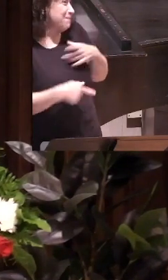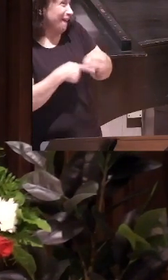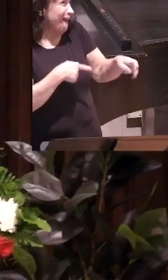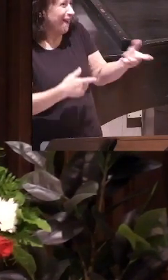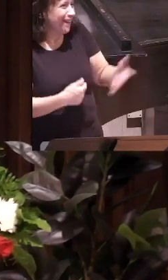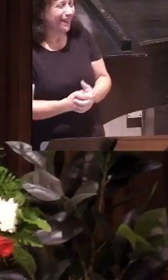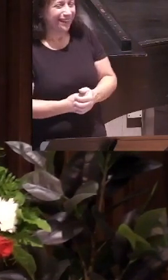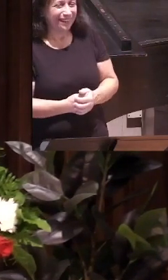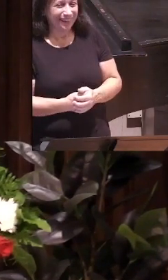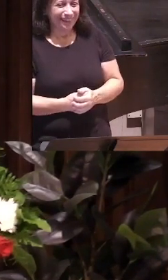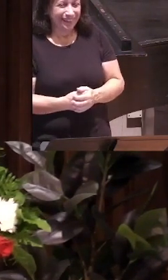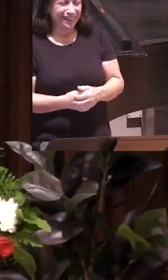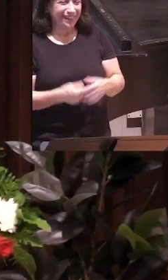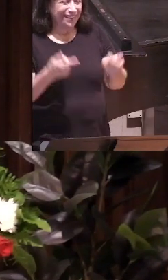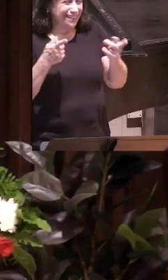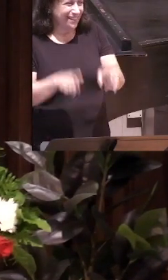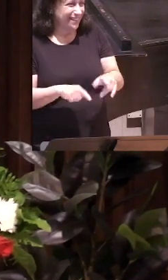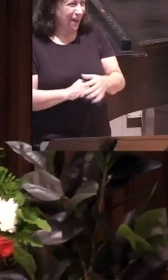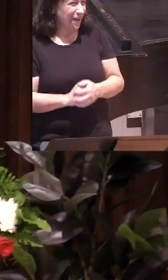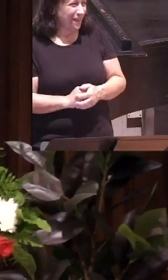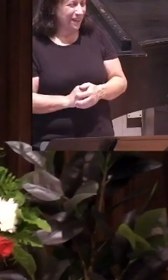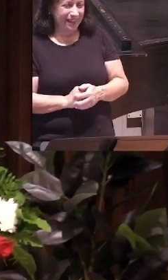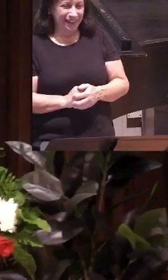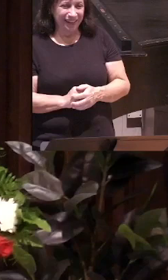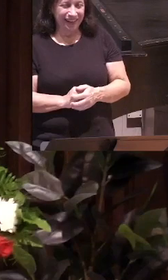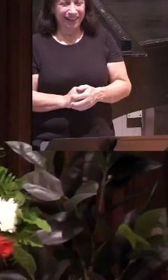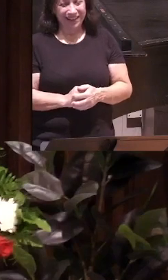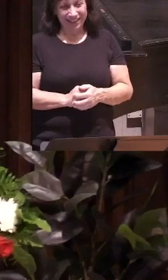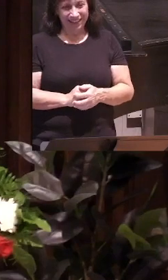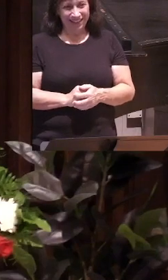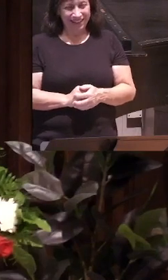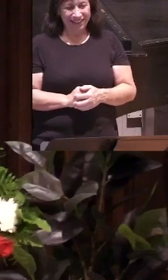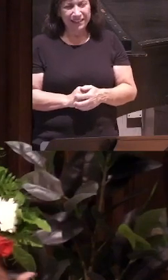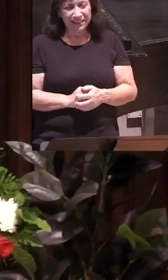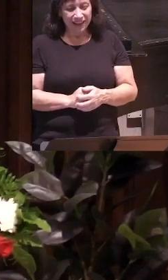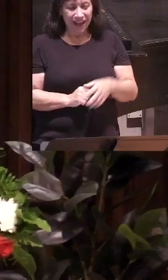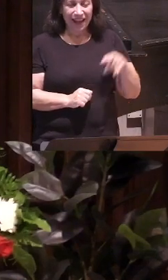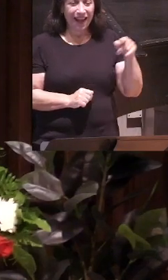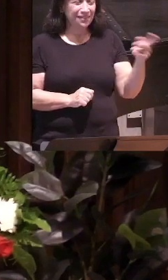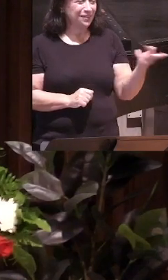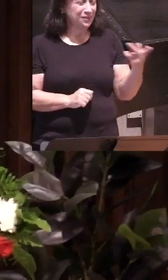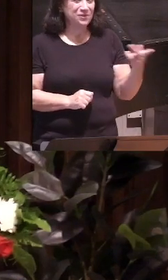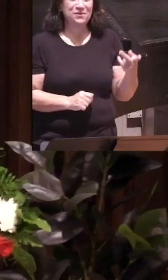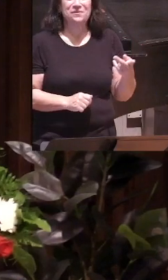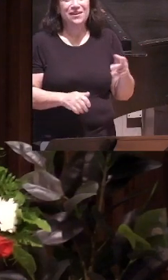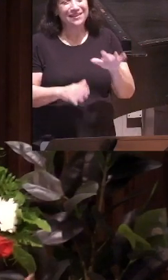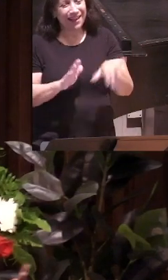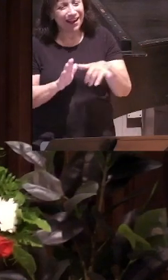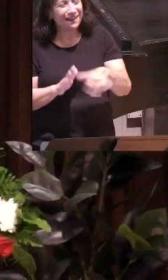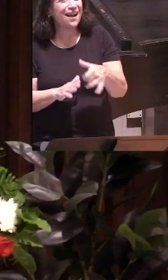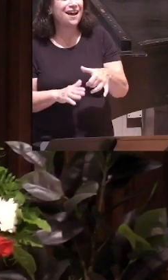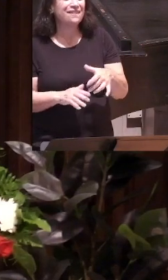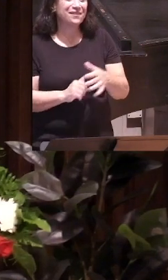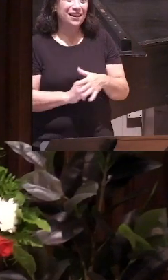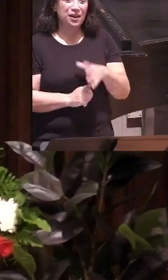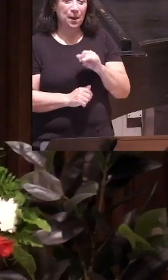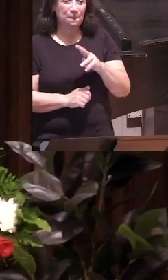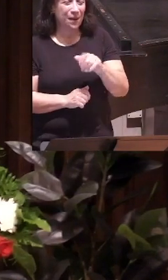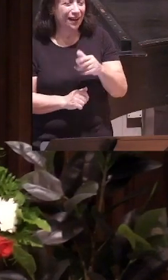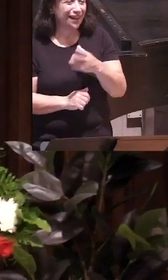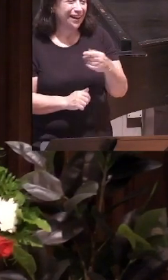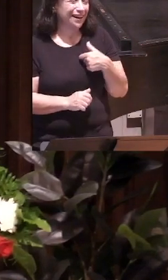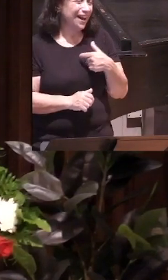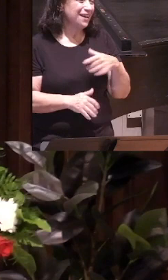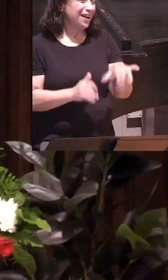but then I met Tammy, and it was like, she was such a blessing. We got to hang out, my husband and I got to hang out with Earl and